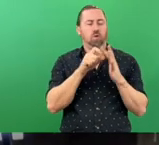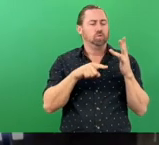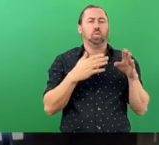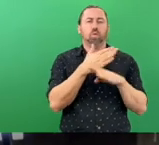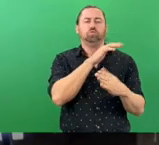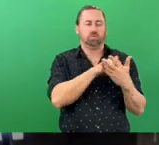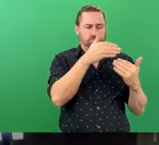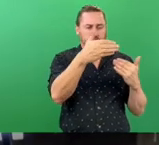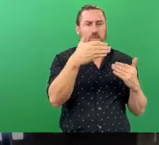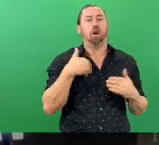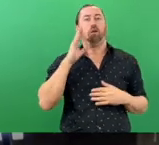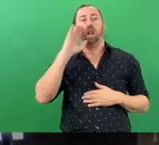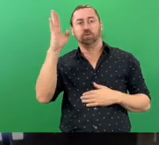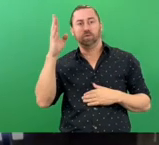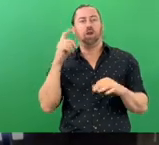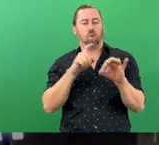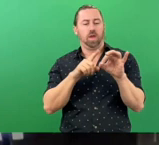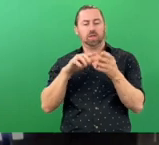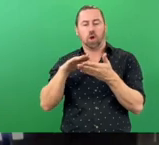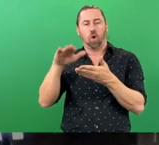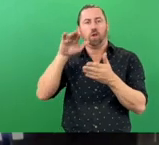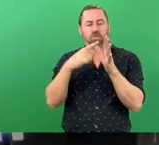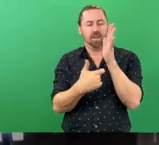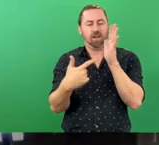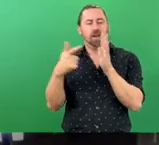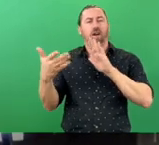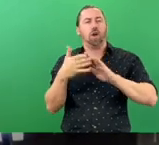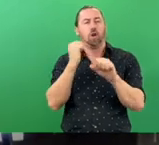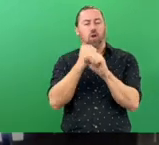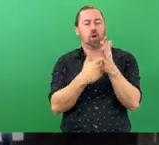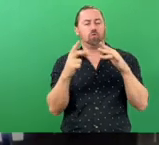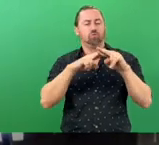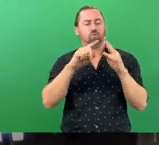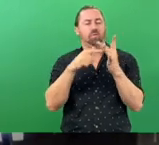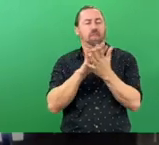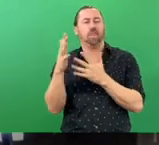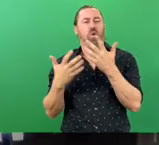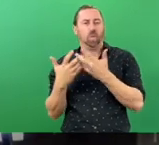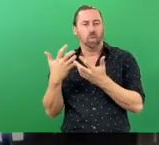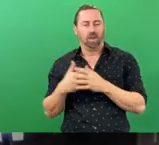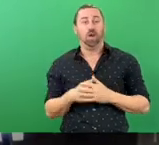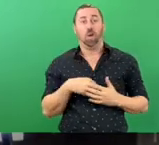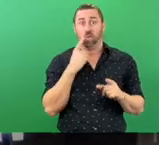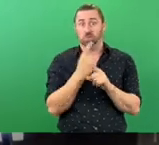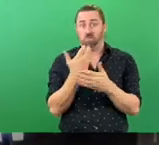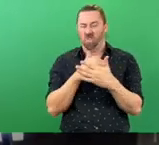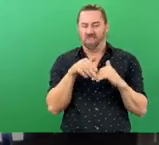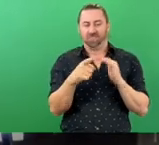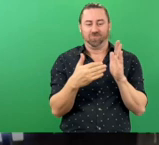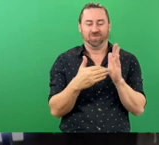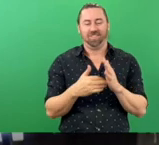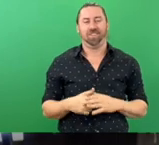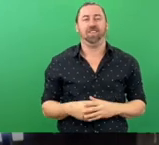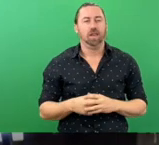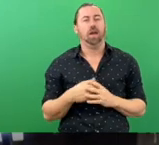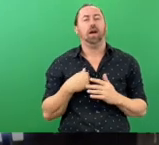doing these workshops, I am a lecturer at the Queensland College of Art at Griffith University. And you're going to be hearing more about that in the workshop today because the